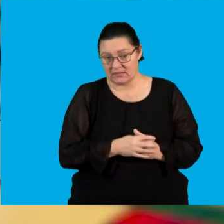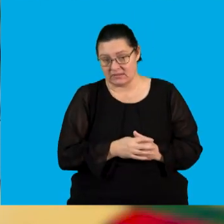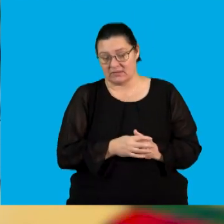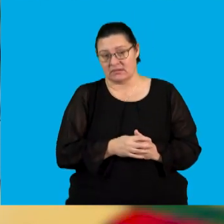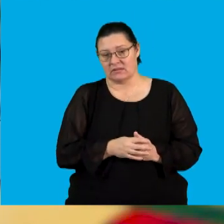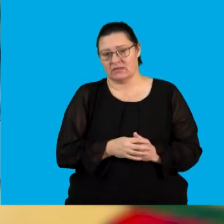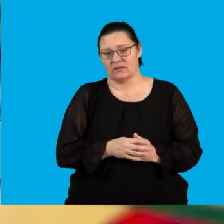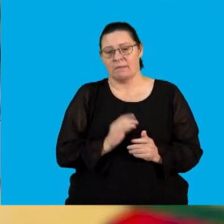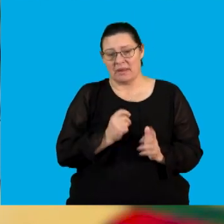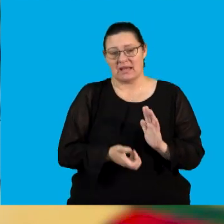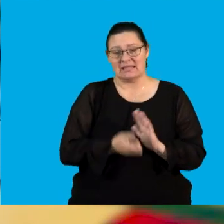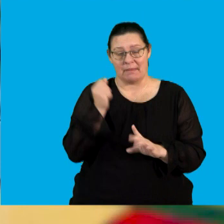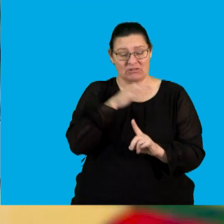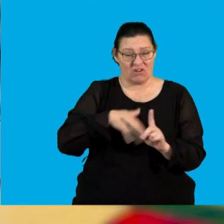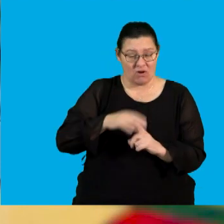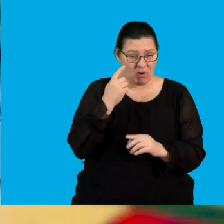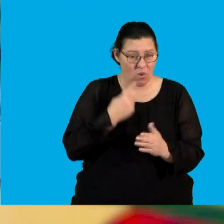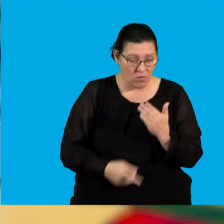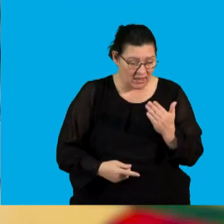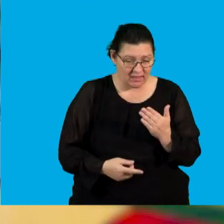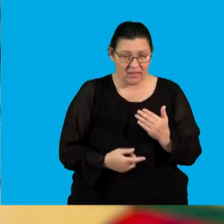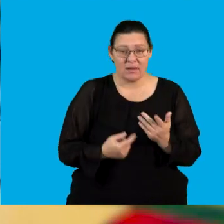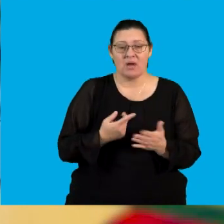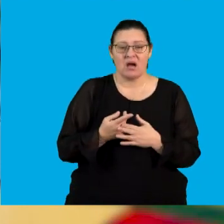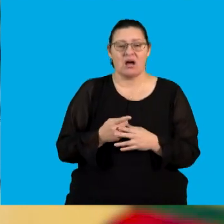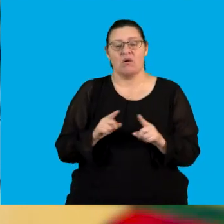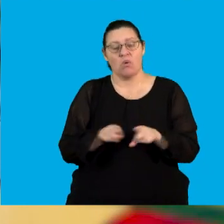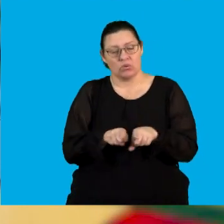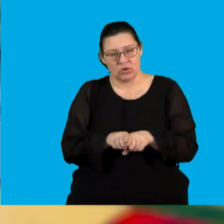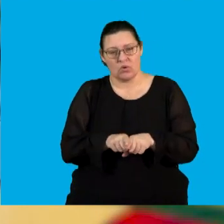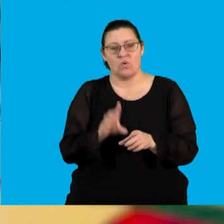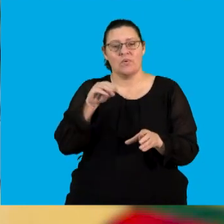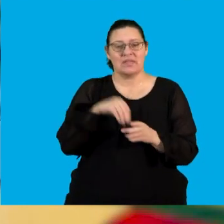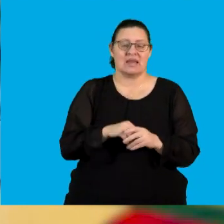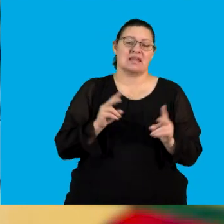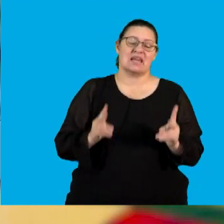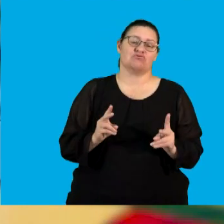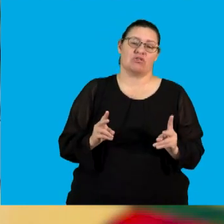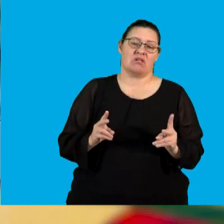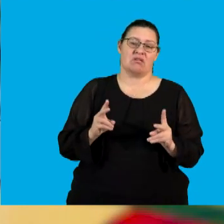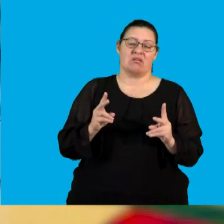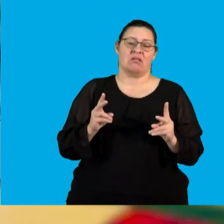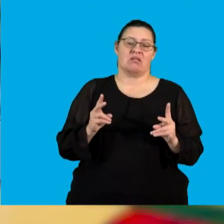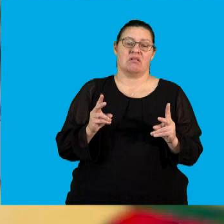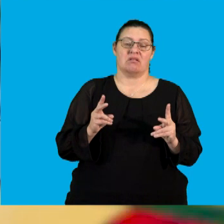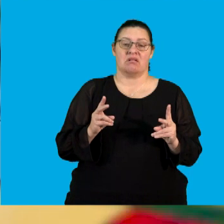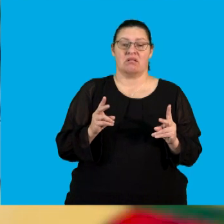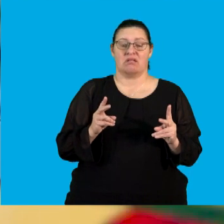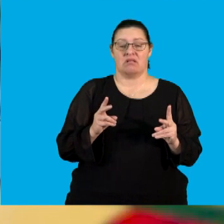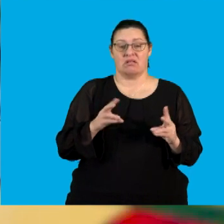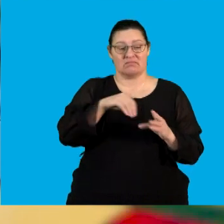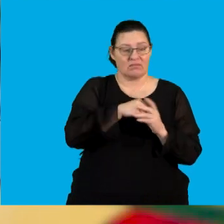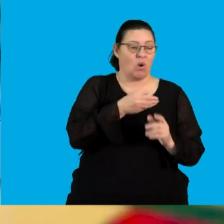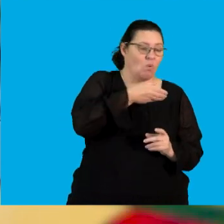does it cause damage in the environment, in the decorations that we see, also in our natural substances, our